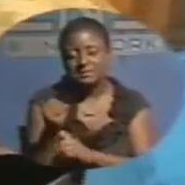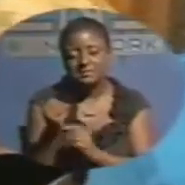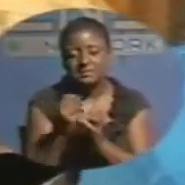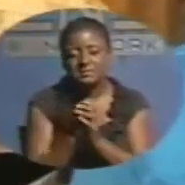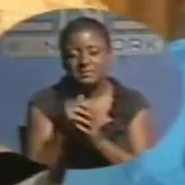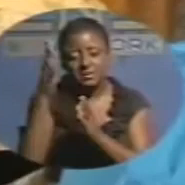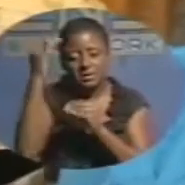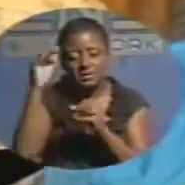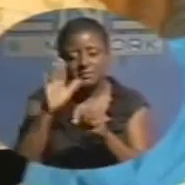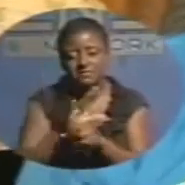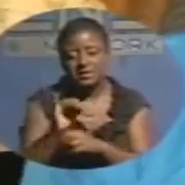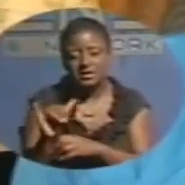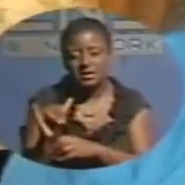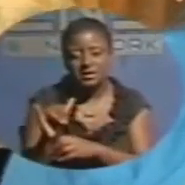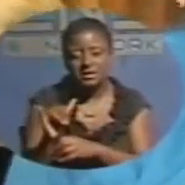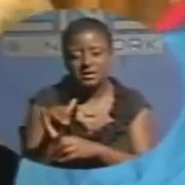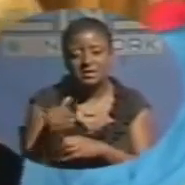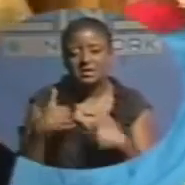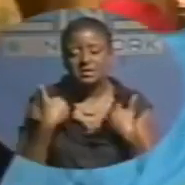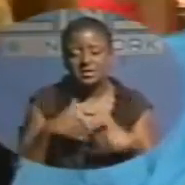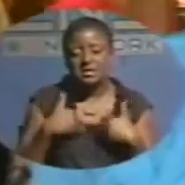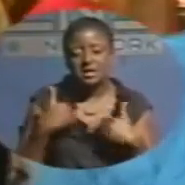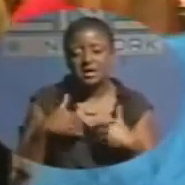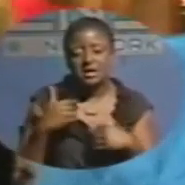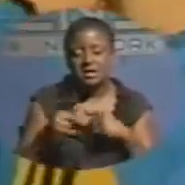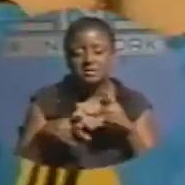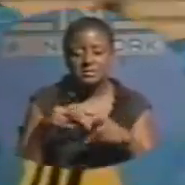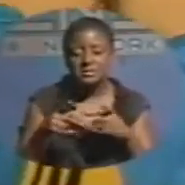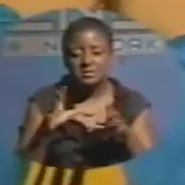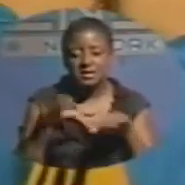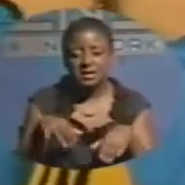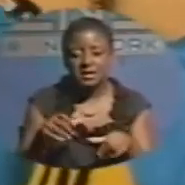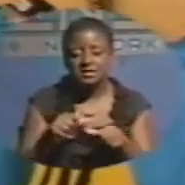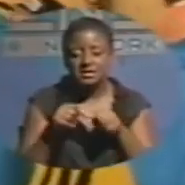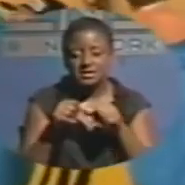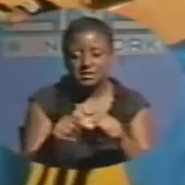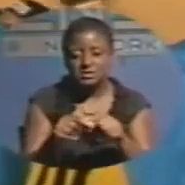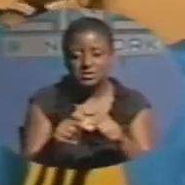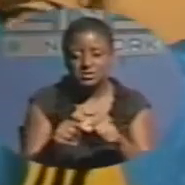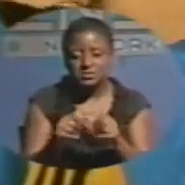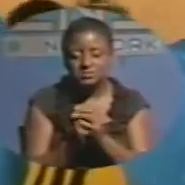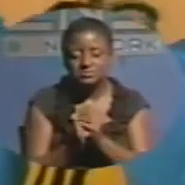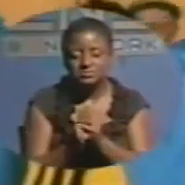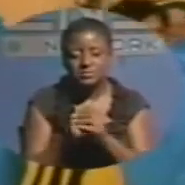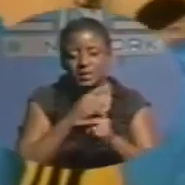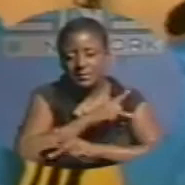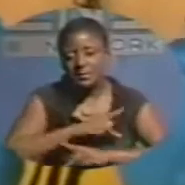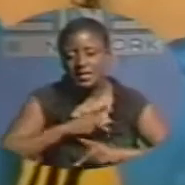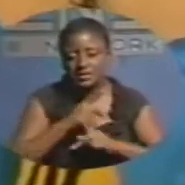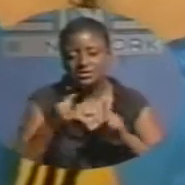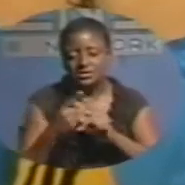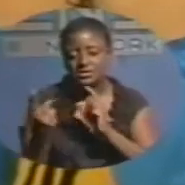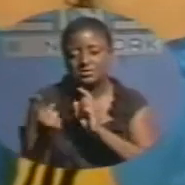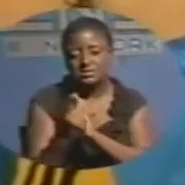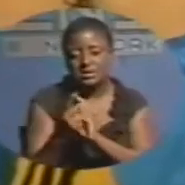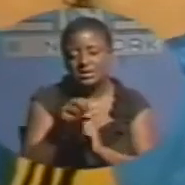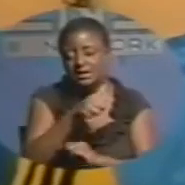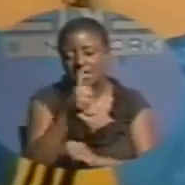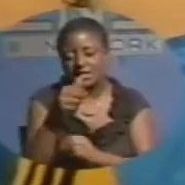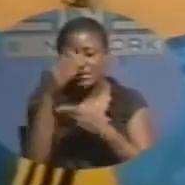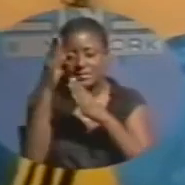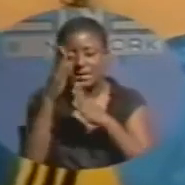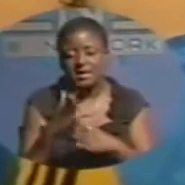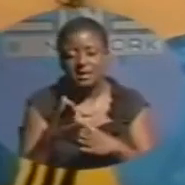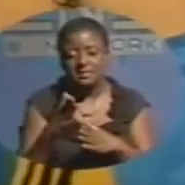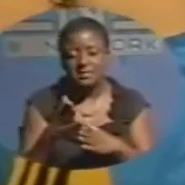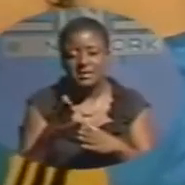hopefully, younger generation and can continue it. You know, it's always a pleasure to meet a next Bahamian athlete who has, you